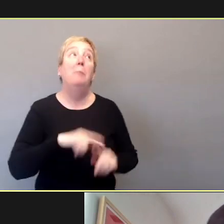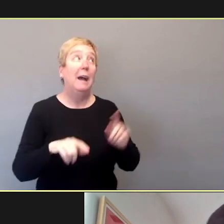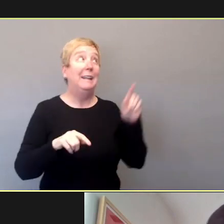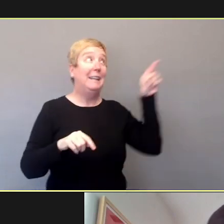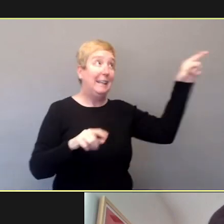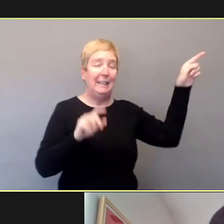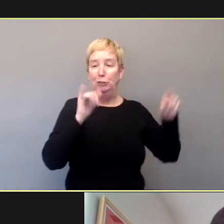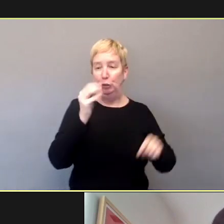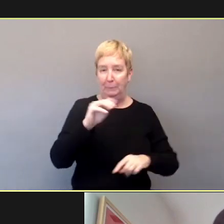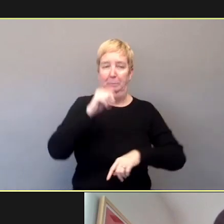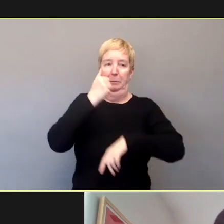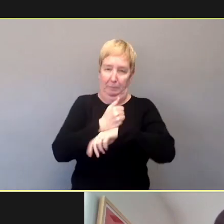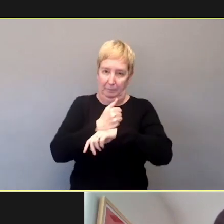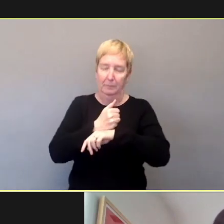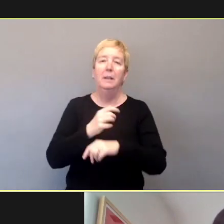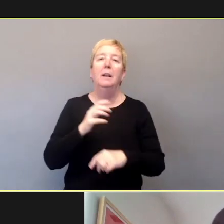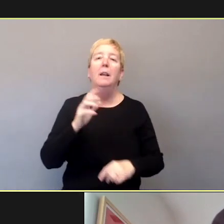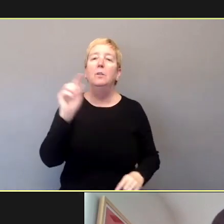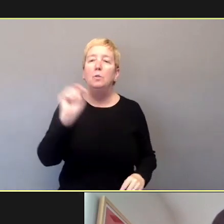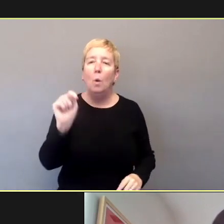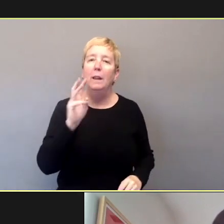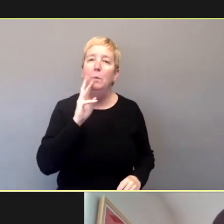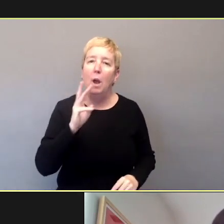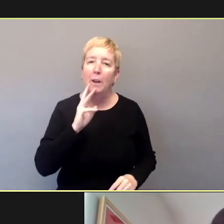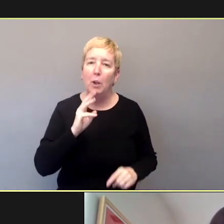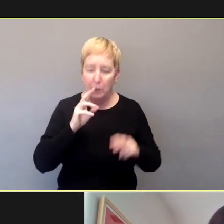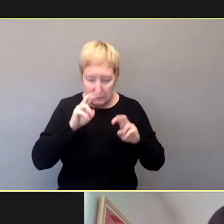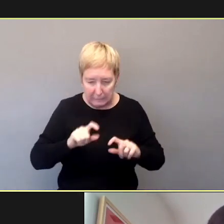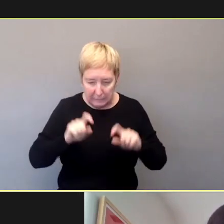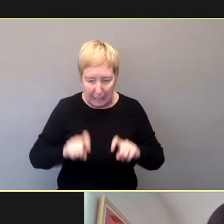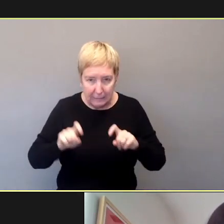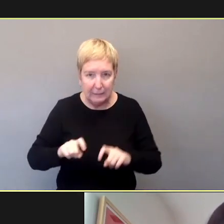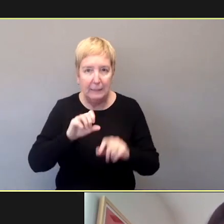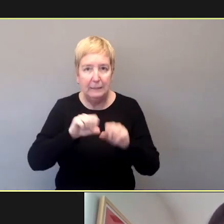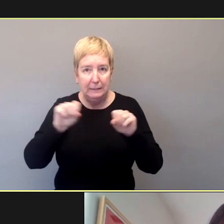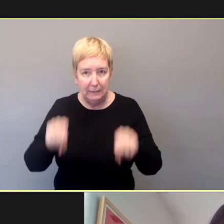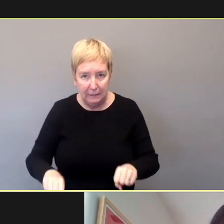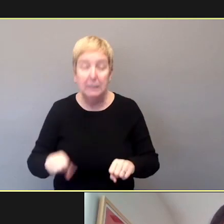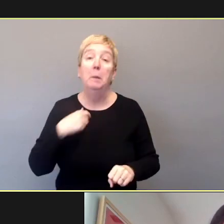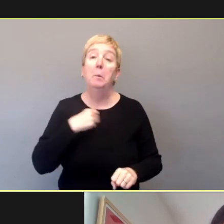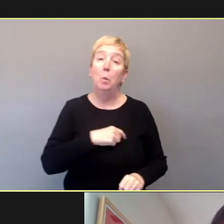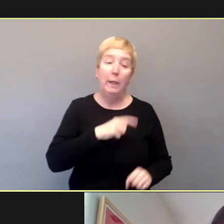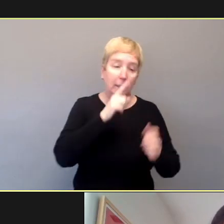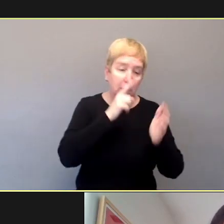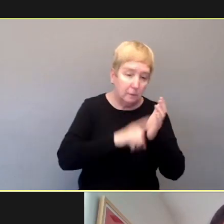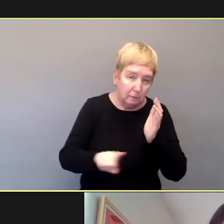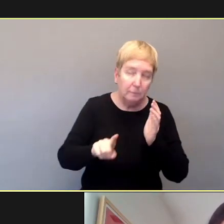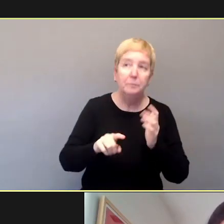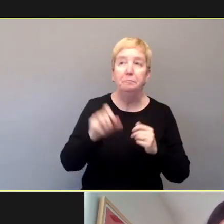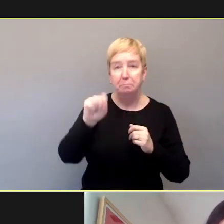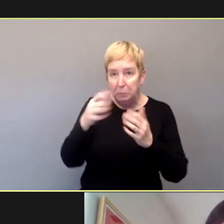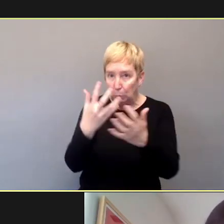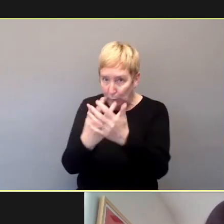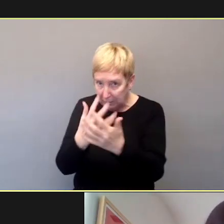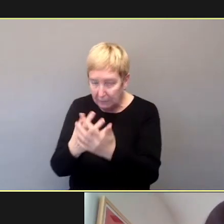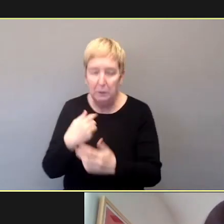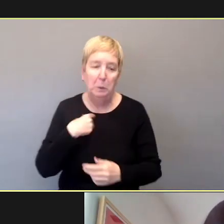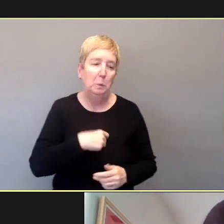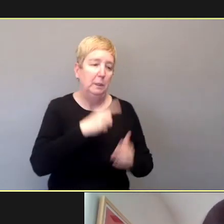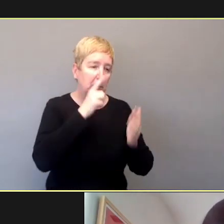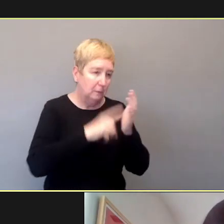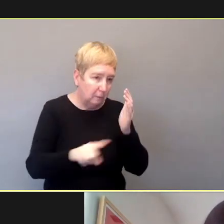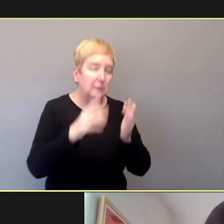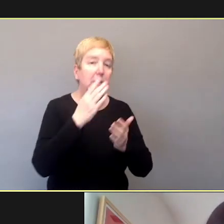a wastewater sampling system. And we did it in a number of areas. We looked at prisons. We looked at some